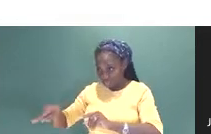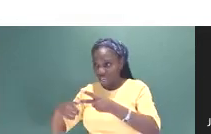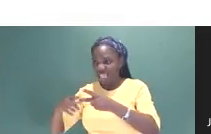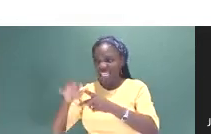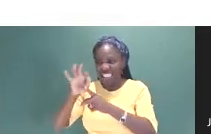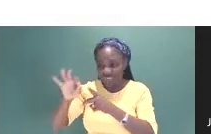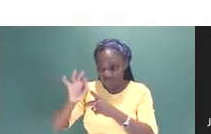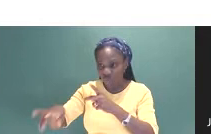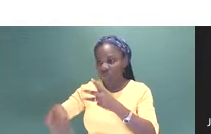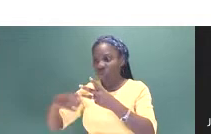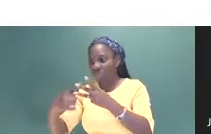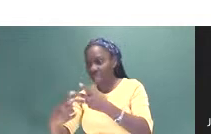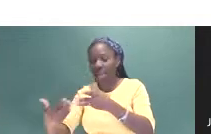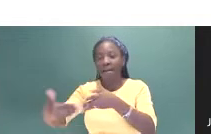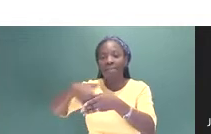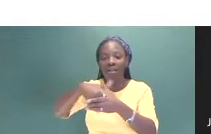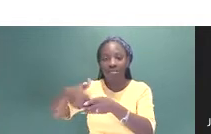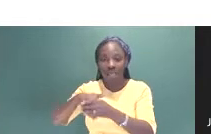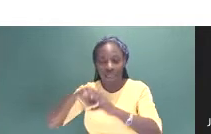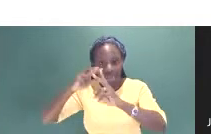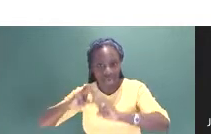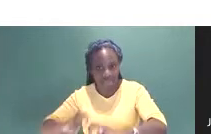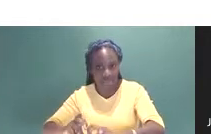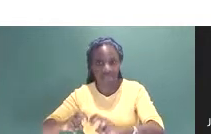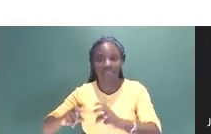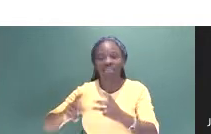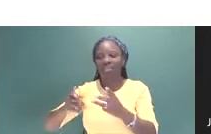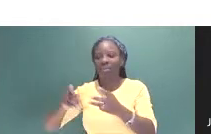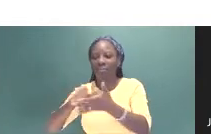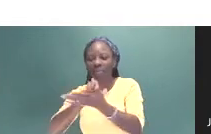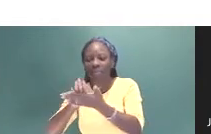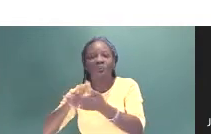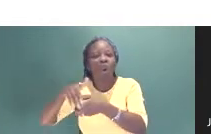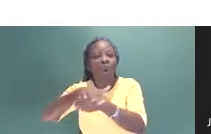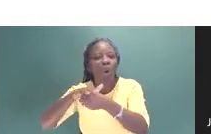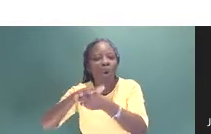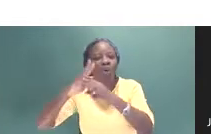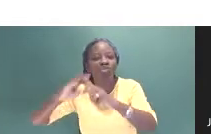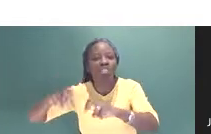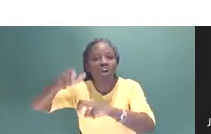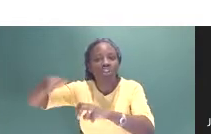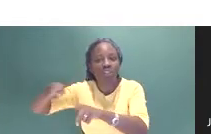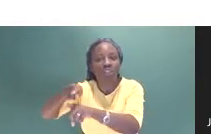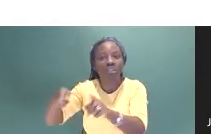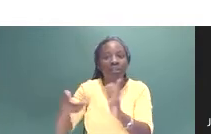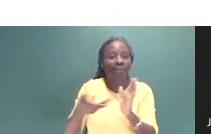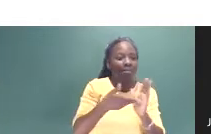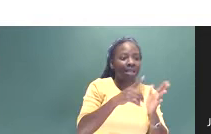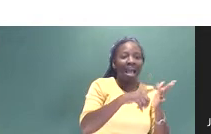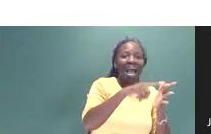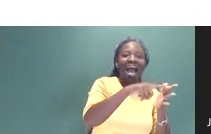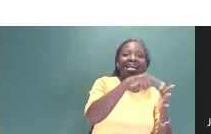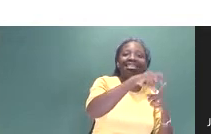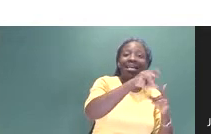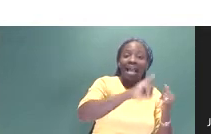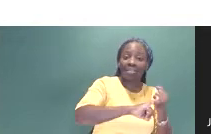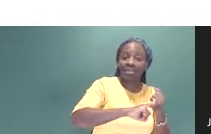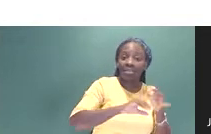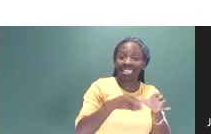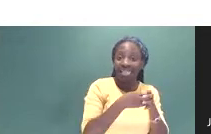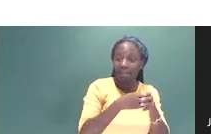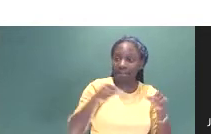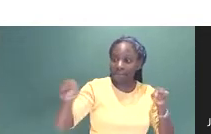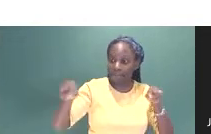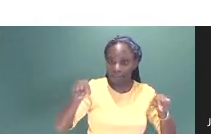a participatory analysis, so involving the local researchers and the IDS team, and then importantly